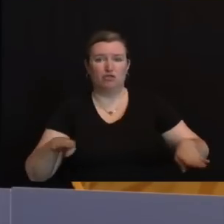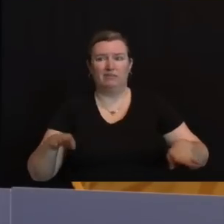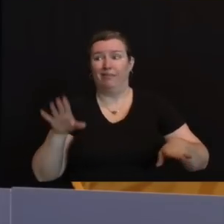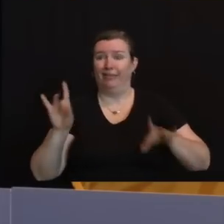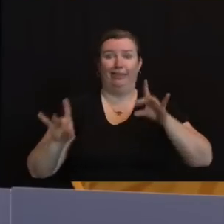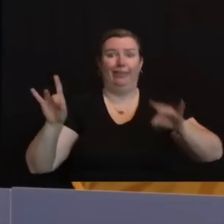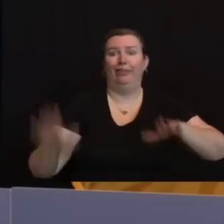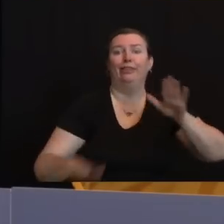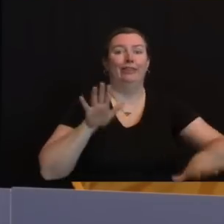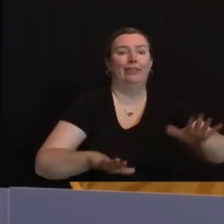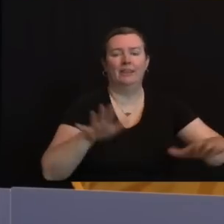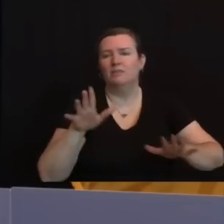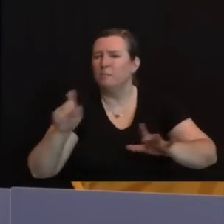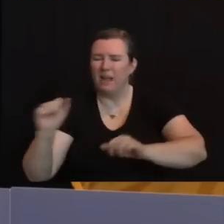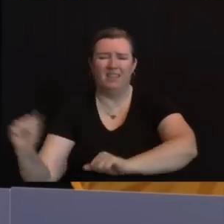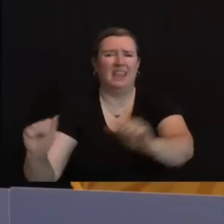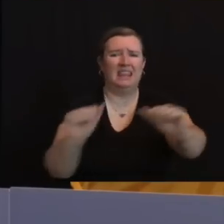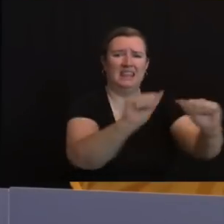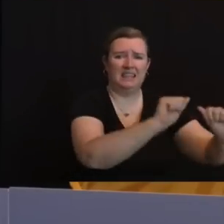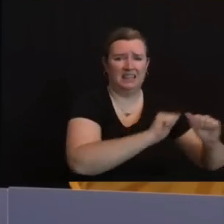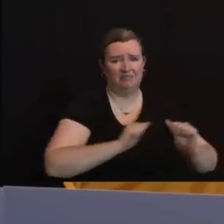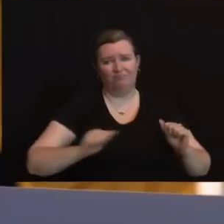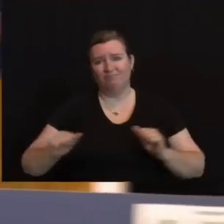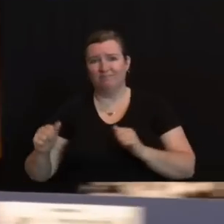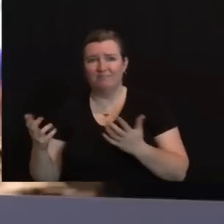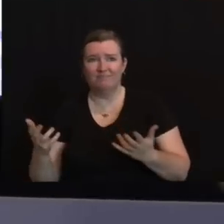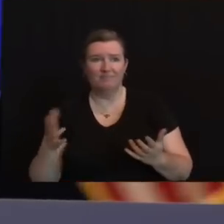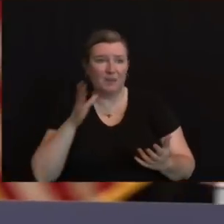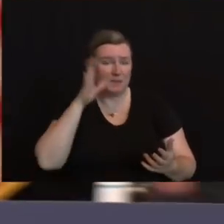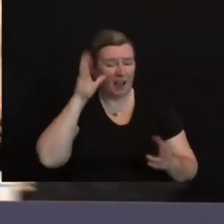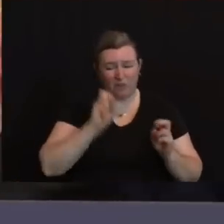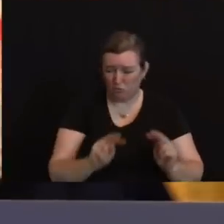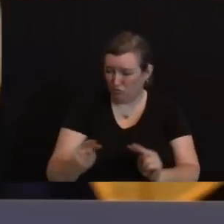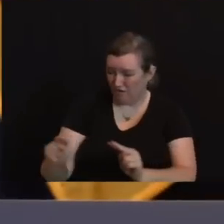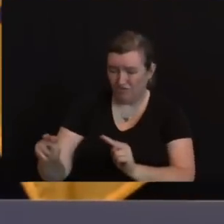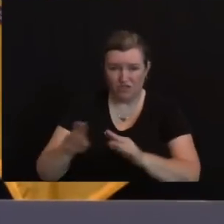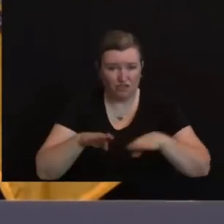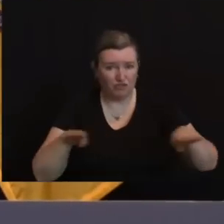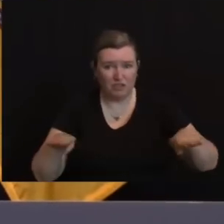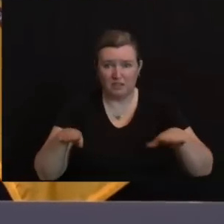disinfectant. And so. But it takes a village on this too. So the proprietor of the